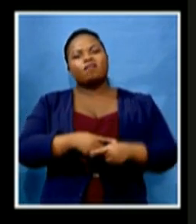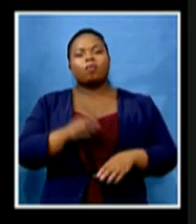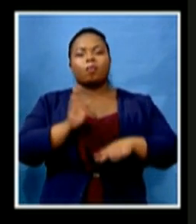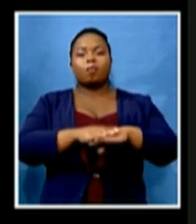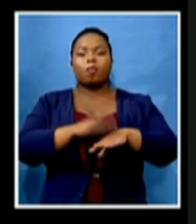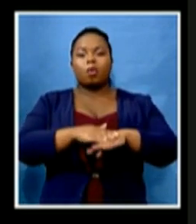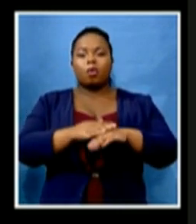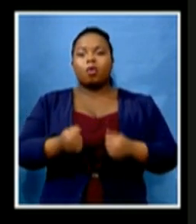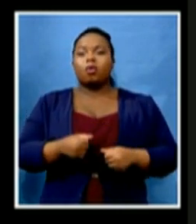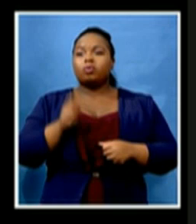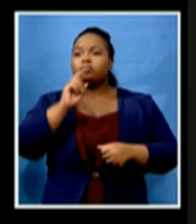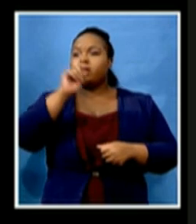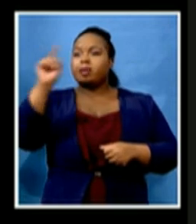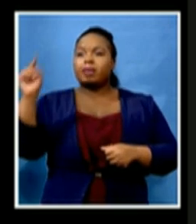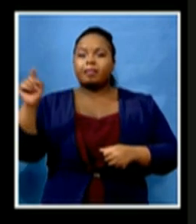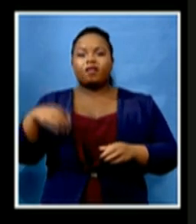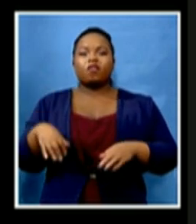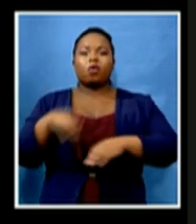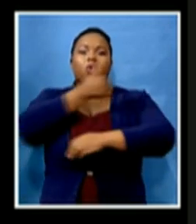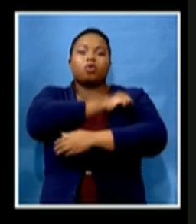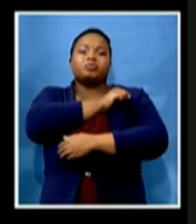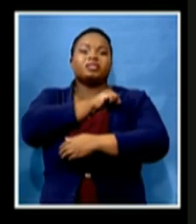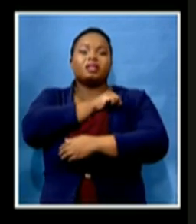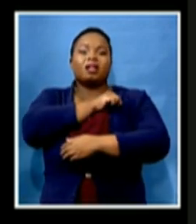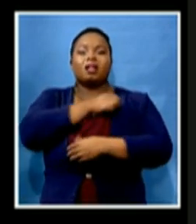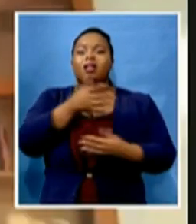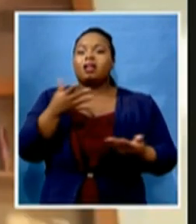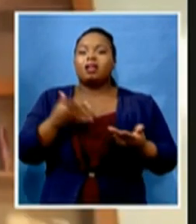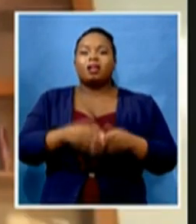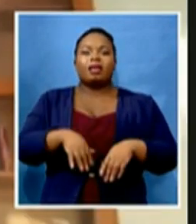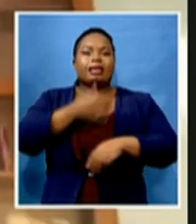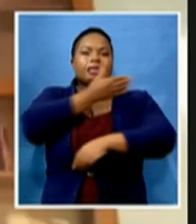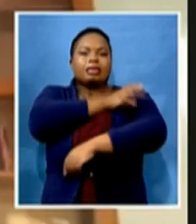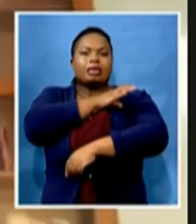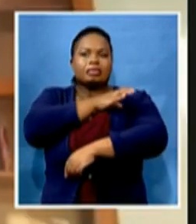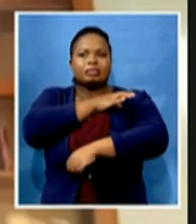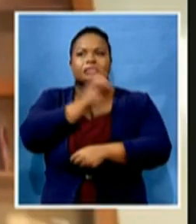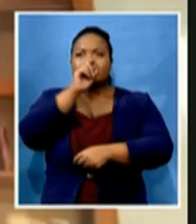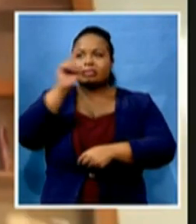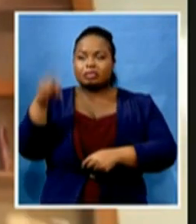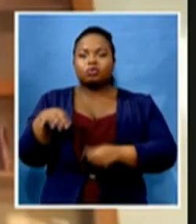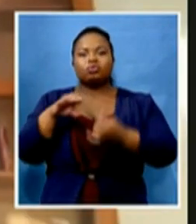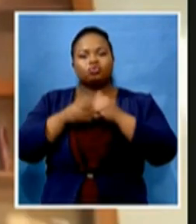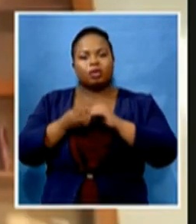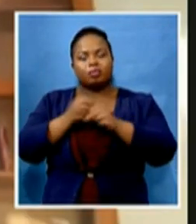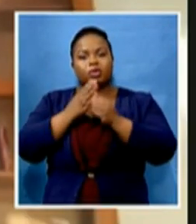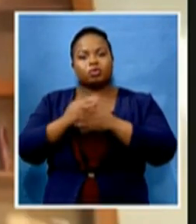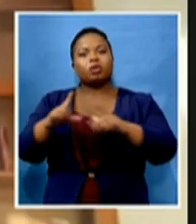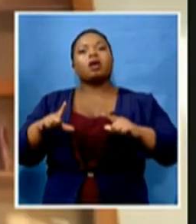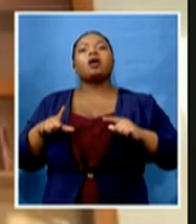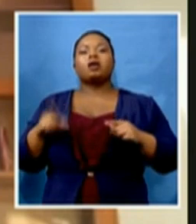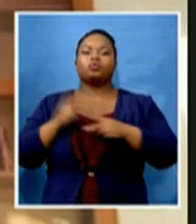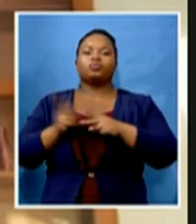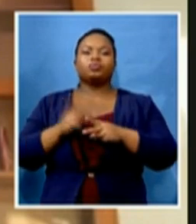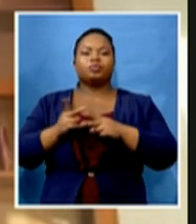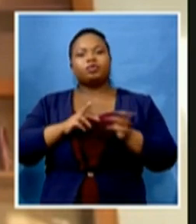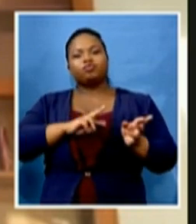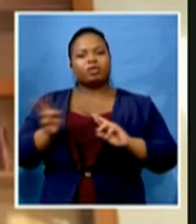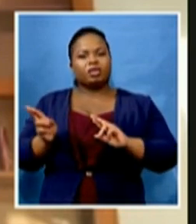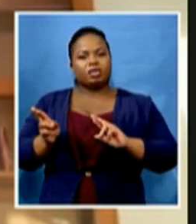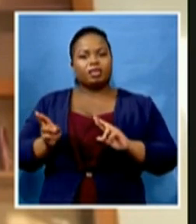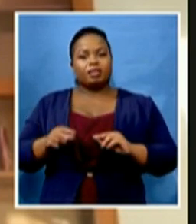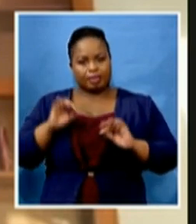of modelers started coming in to look at what the figures were likely to be, and that at the end of the